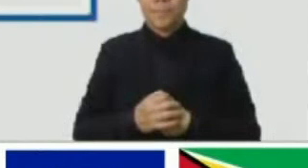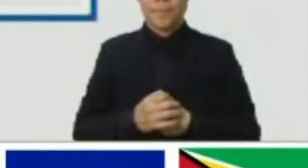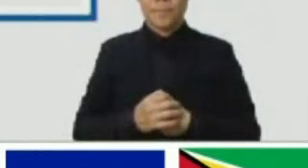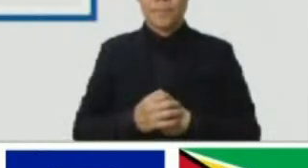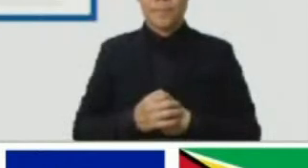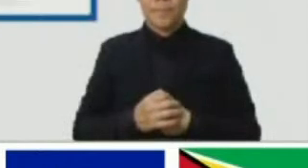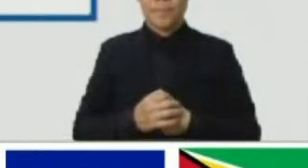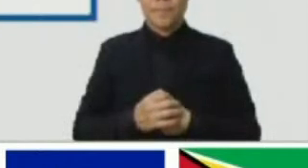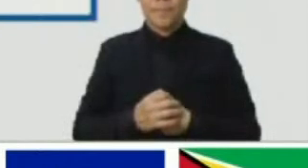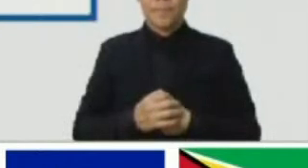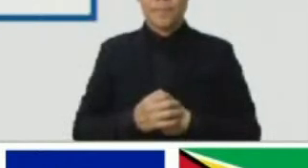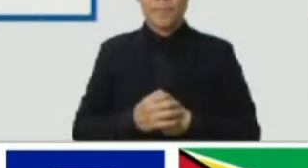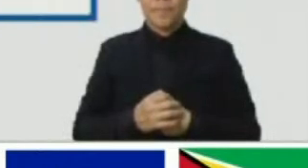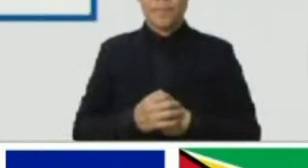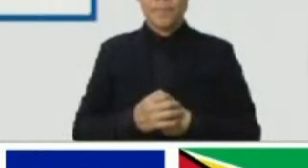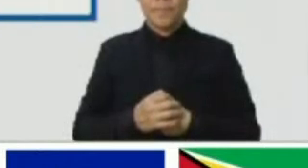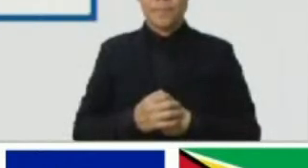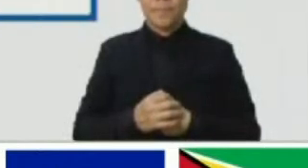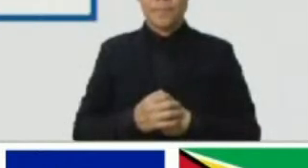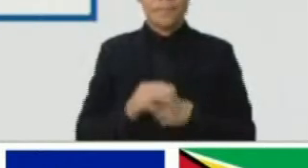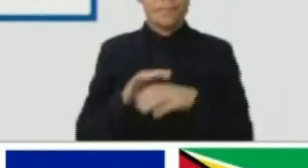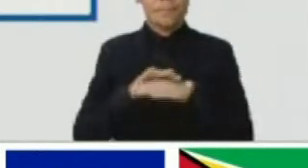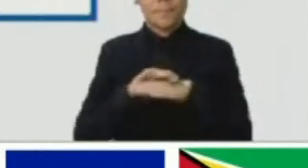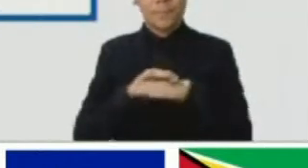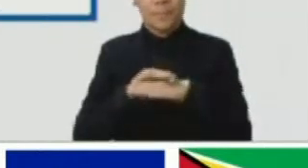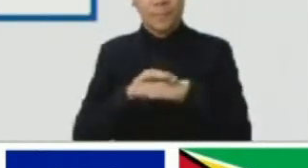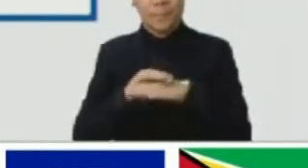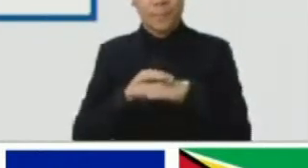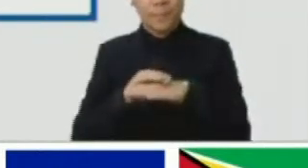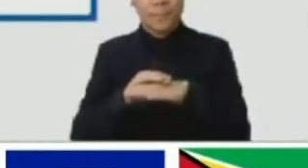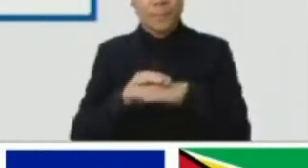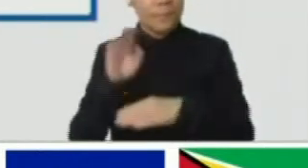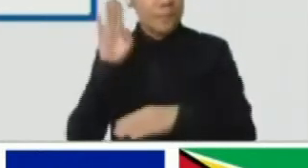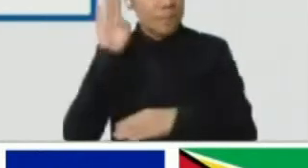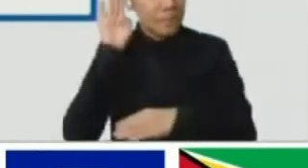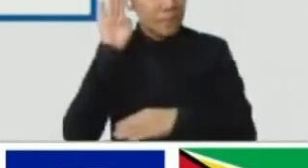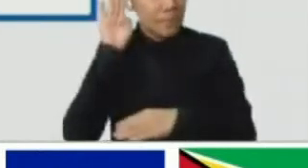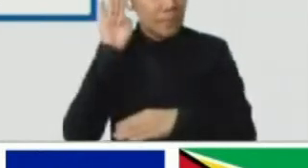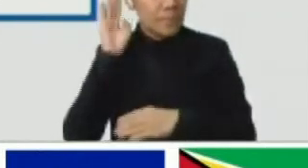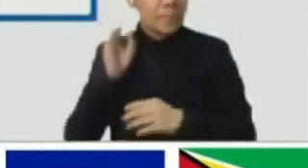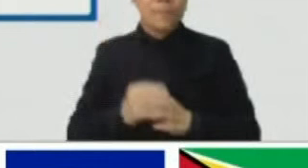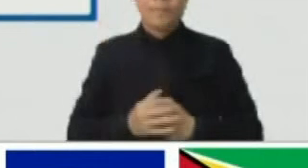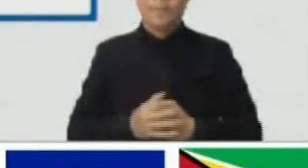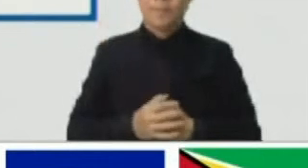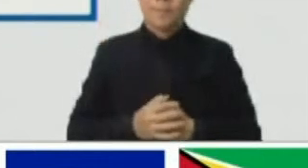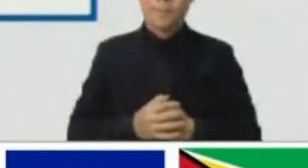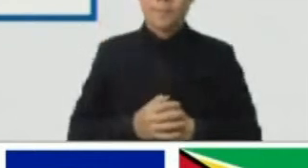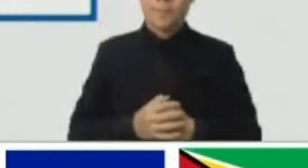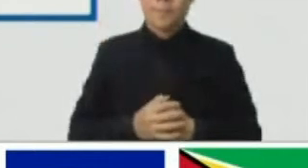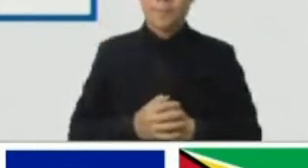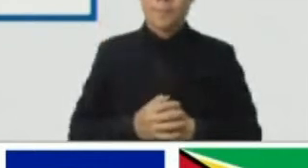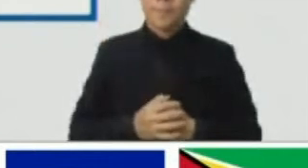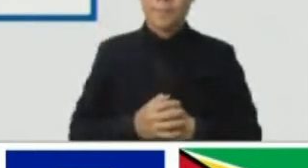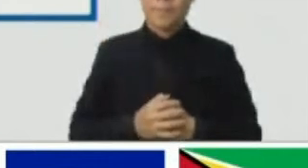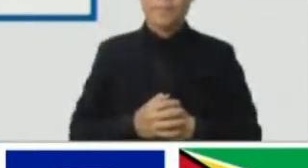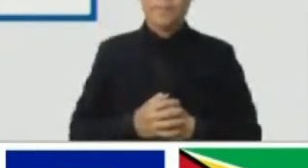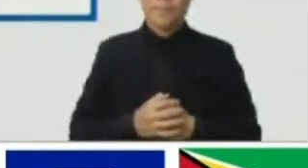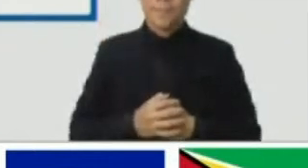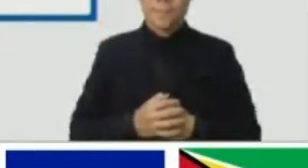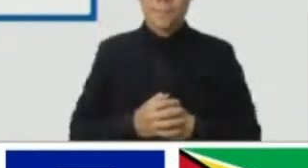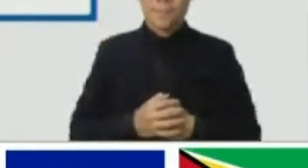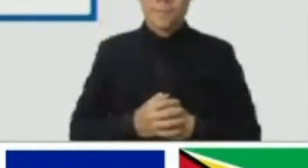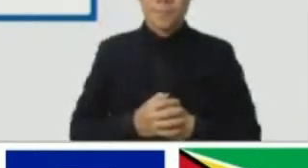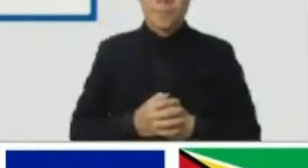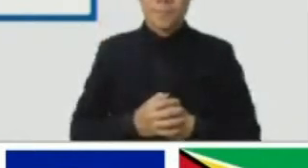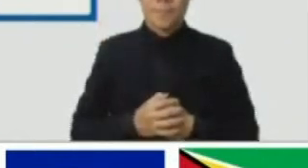Barcena, Executive Secretary of ECLAC, Mr. Jerry Connell, UN Resident Coordinator to the Multi-Country Office in